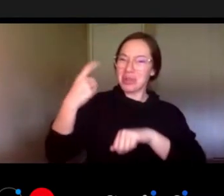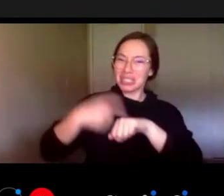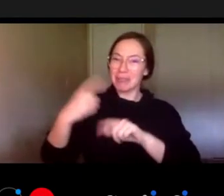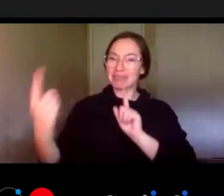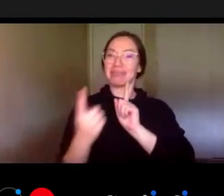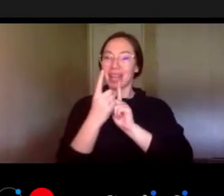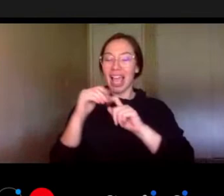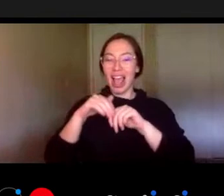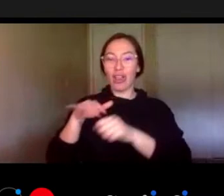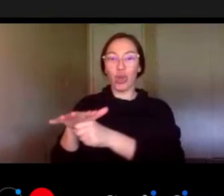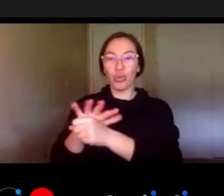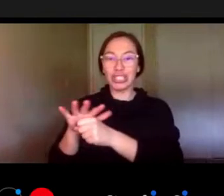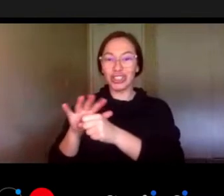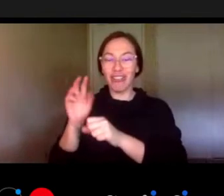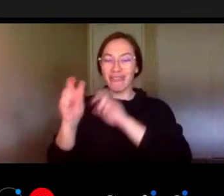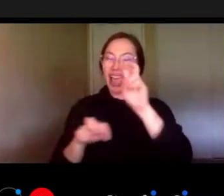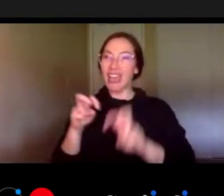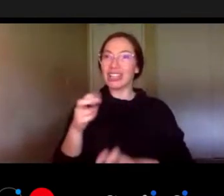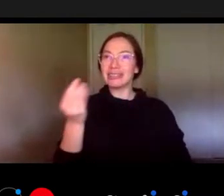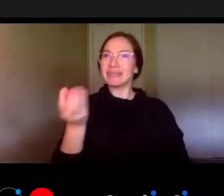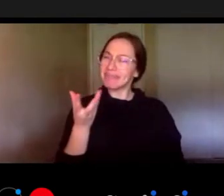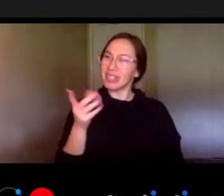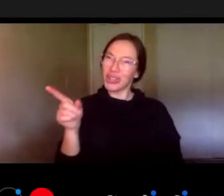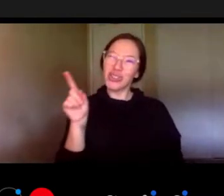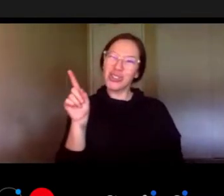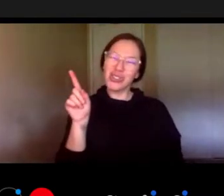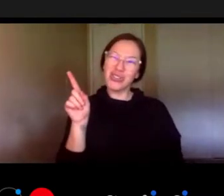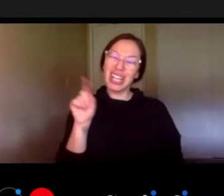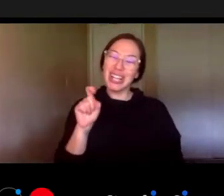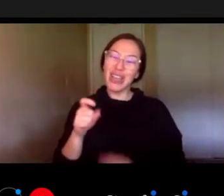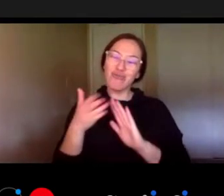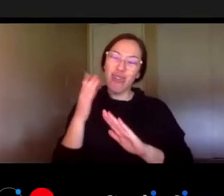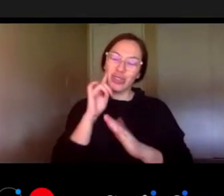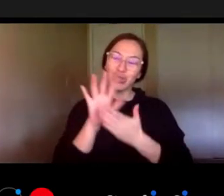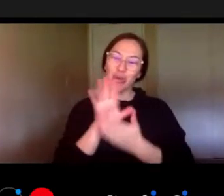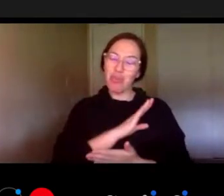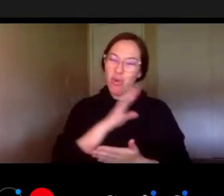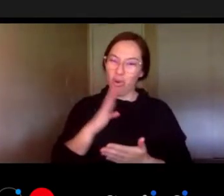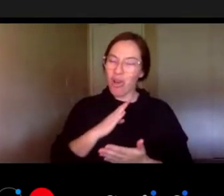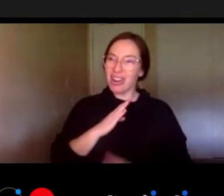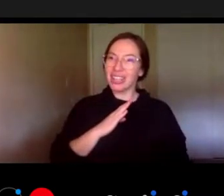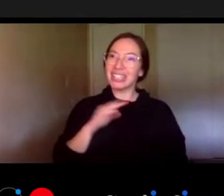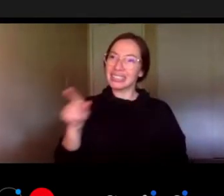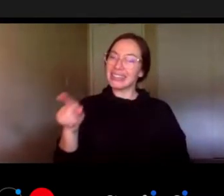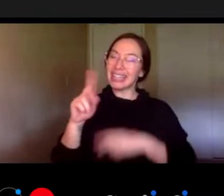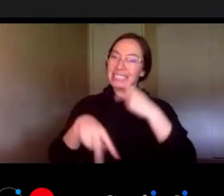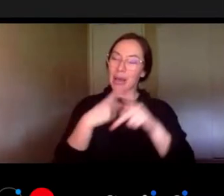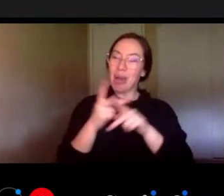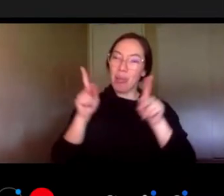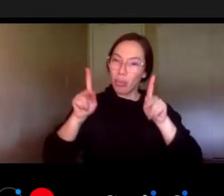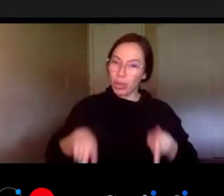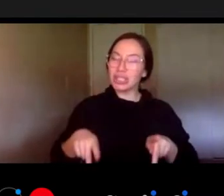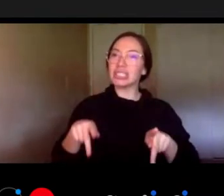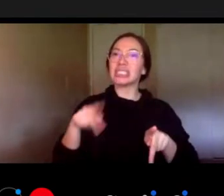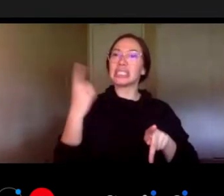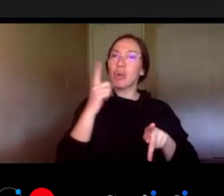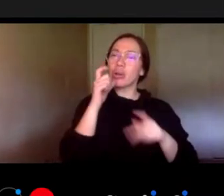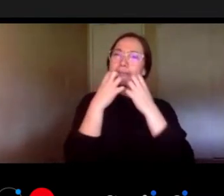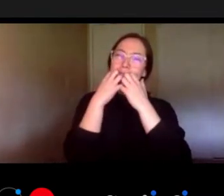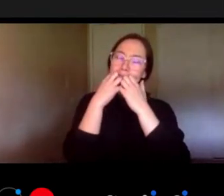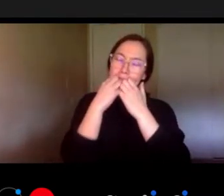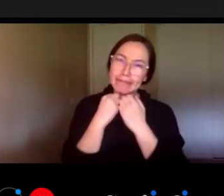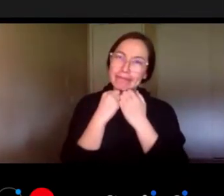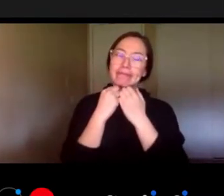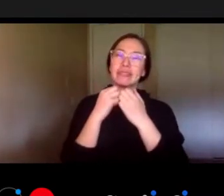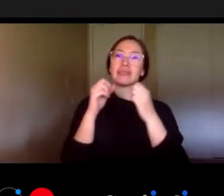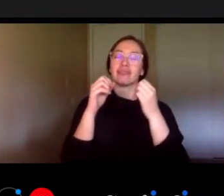the regional fair and said, you know, you need to run for school board. You're the type of person that we need, somebody who really cares about